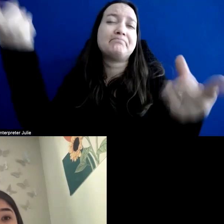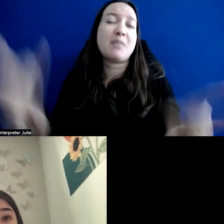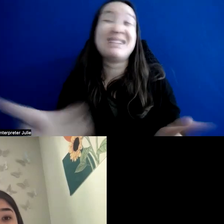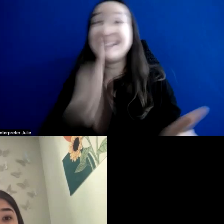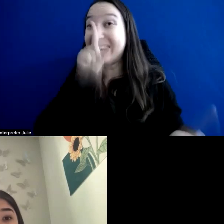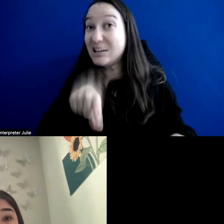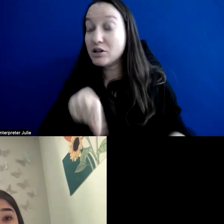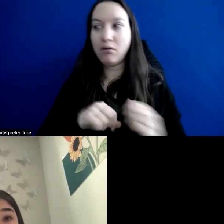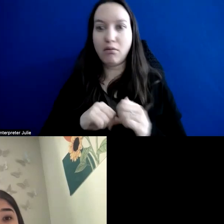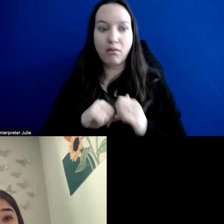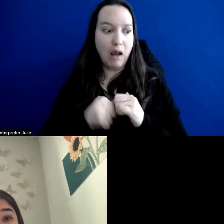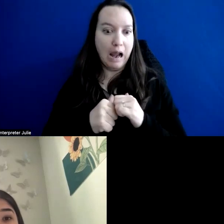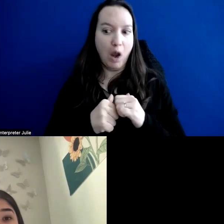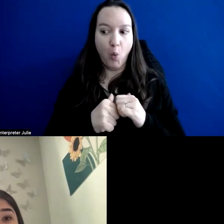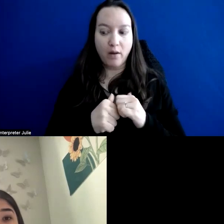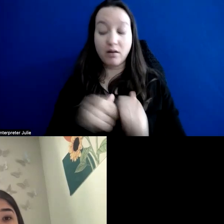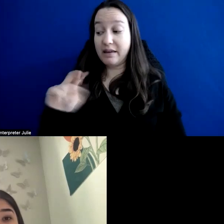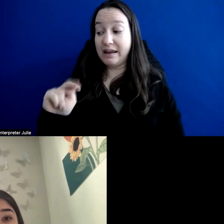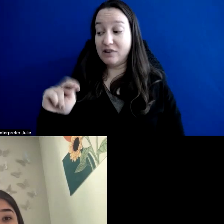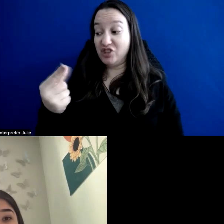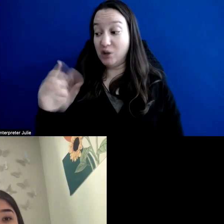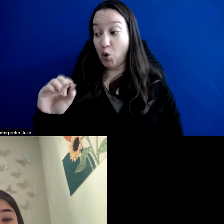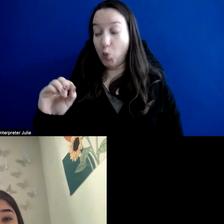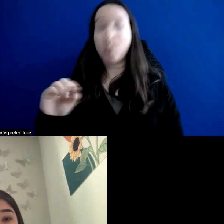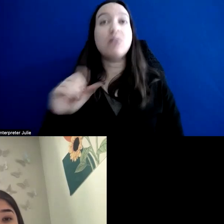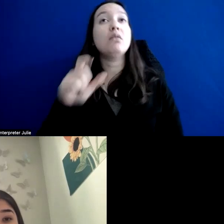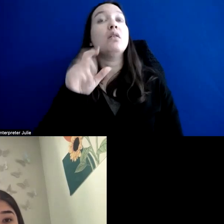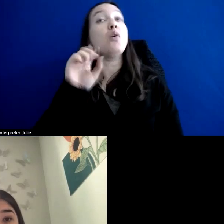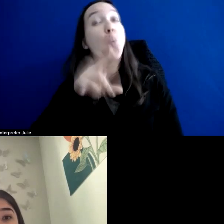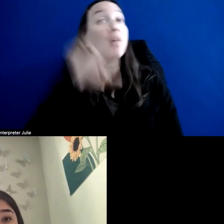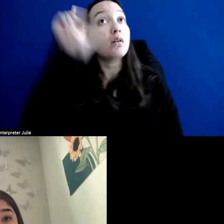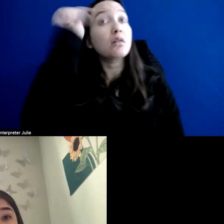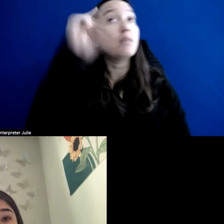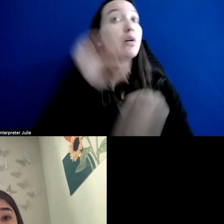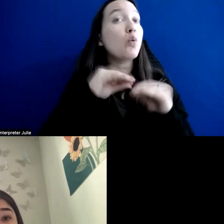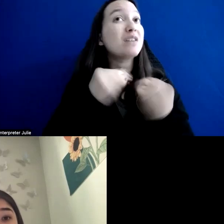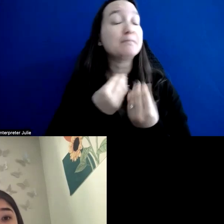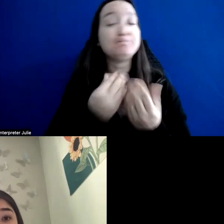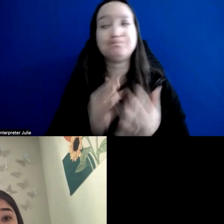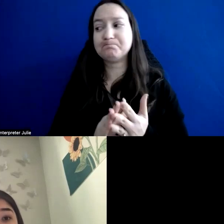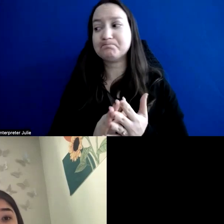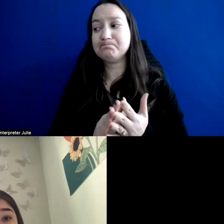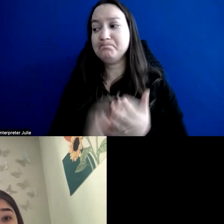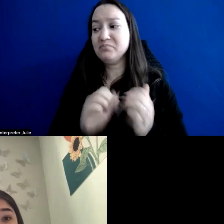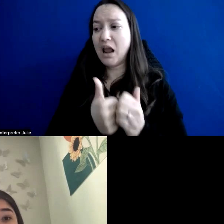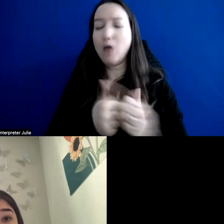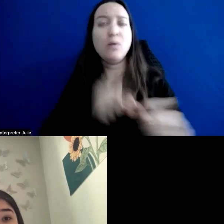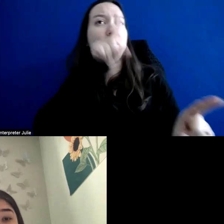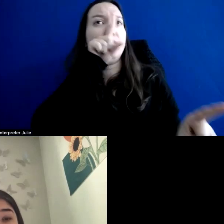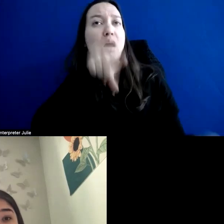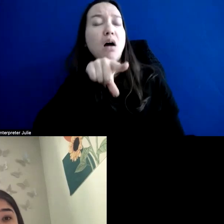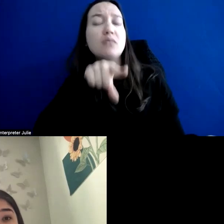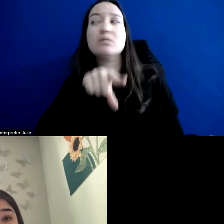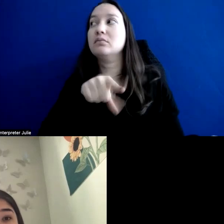to be, how do we get our NGOs or government agencies and others to be able to respond